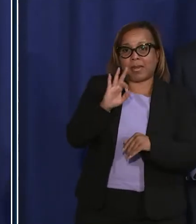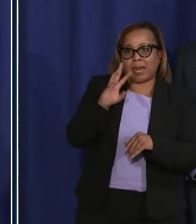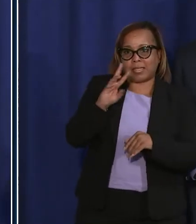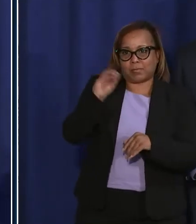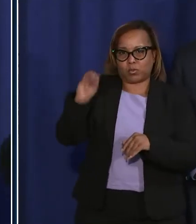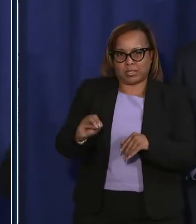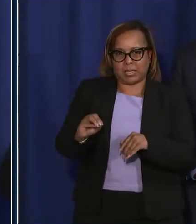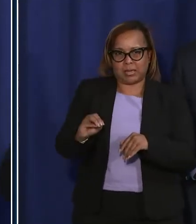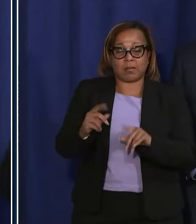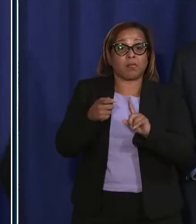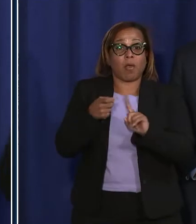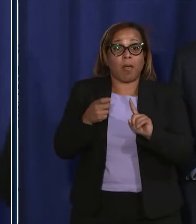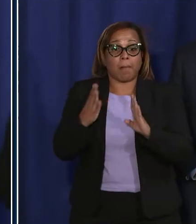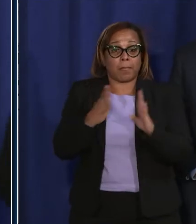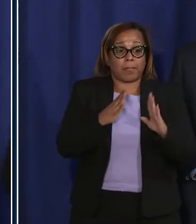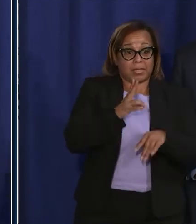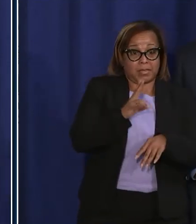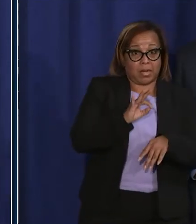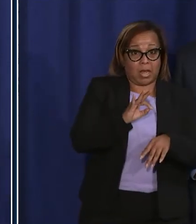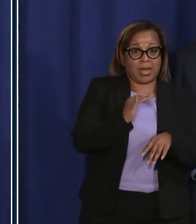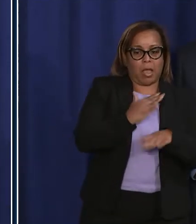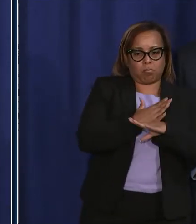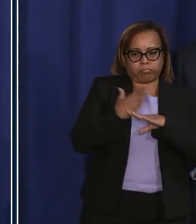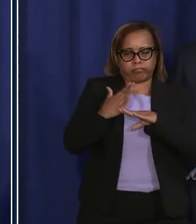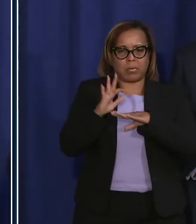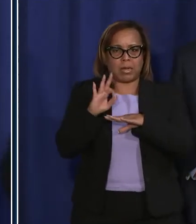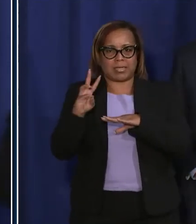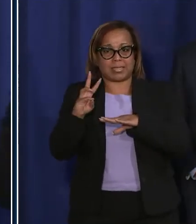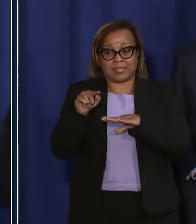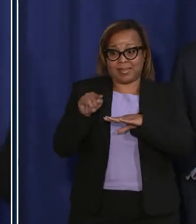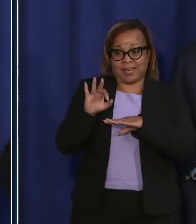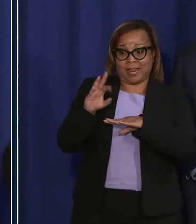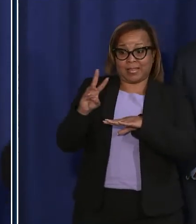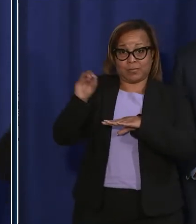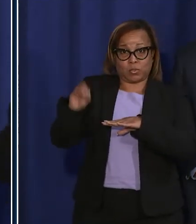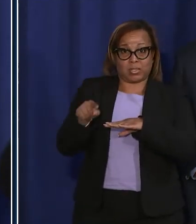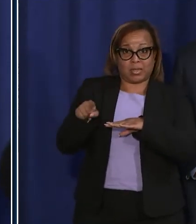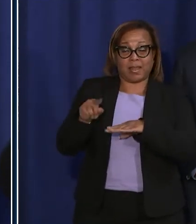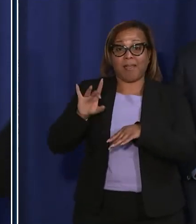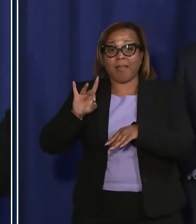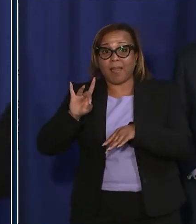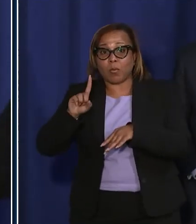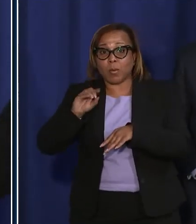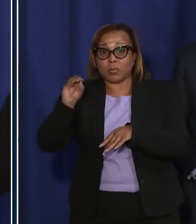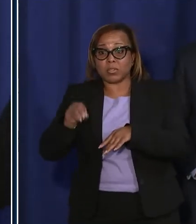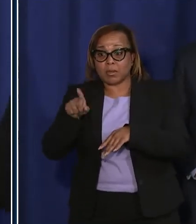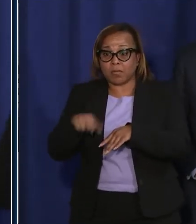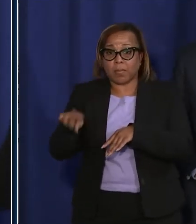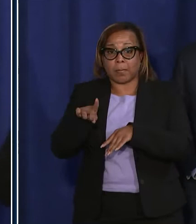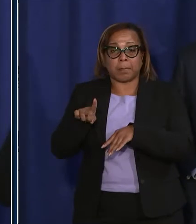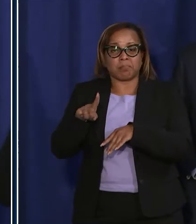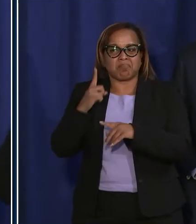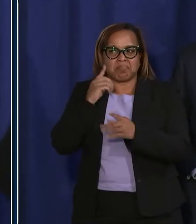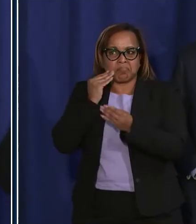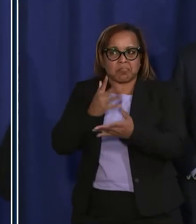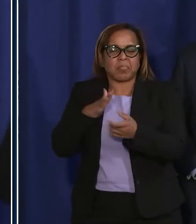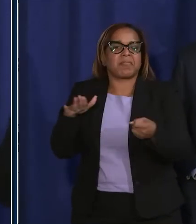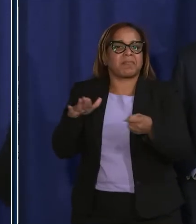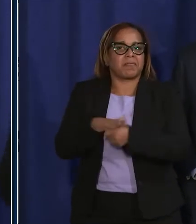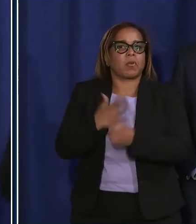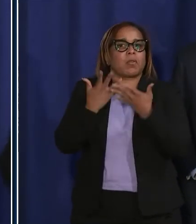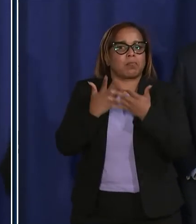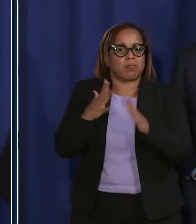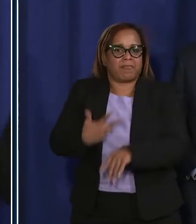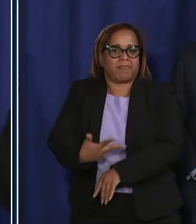96% from 79%. And of that 96%, 81% of respondents reported being fully